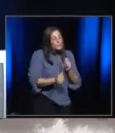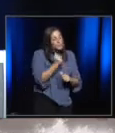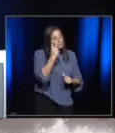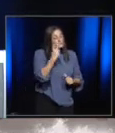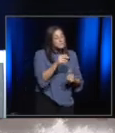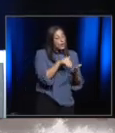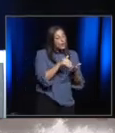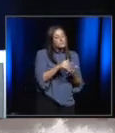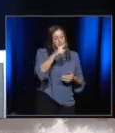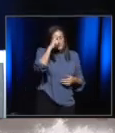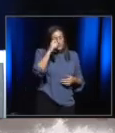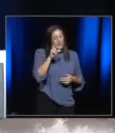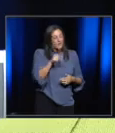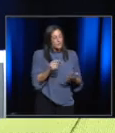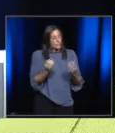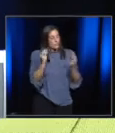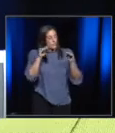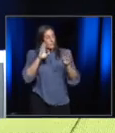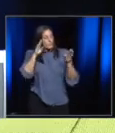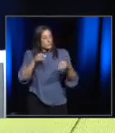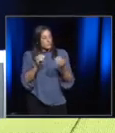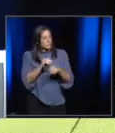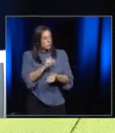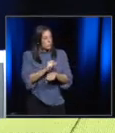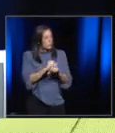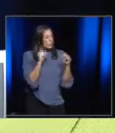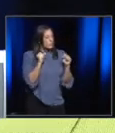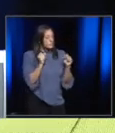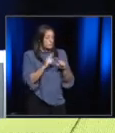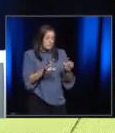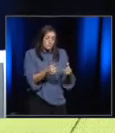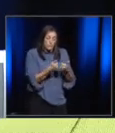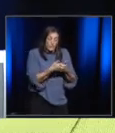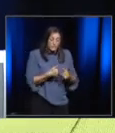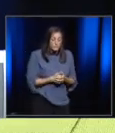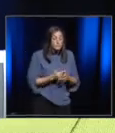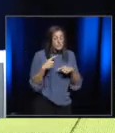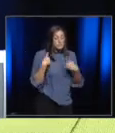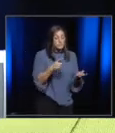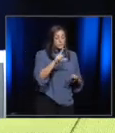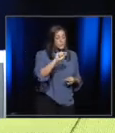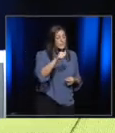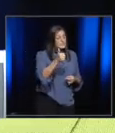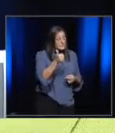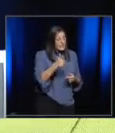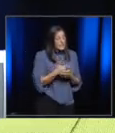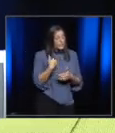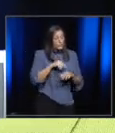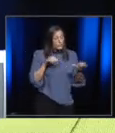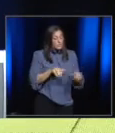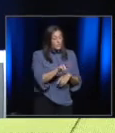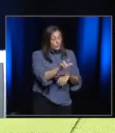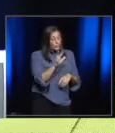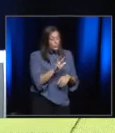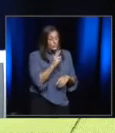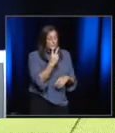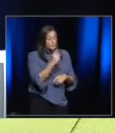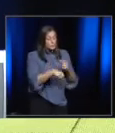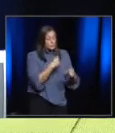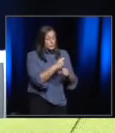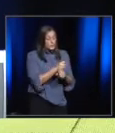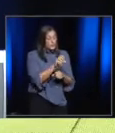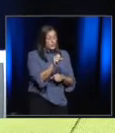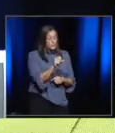need to focus on the winter months, but it is a challenge. Since 2010, we've conducted 3 two-year synoptic